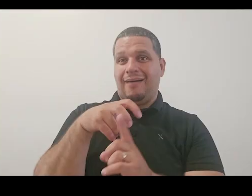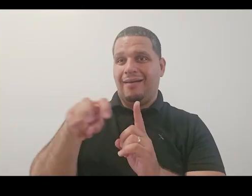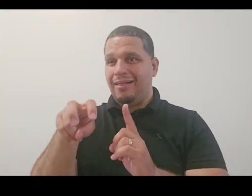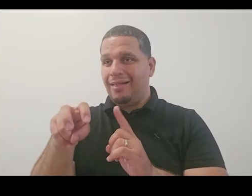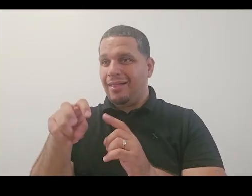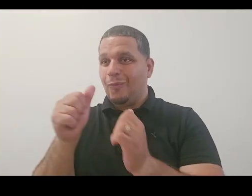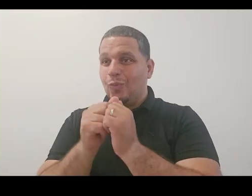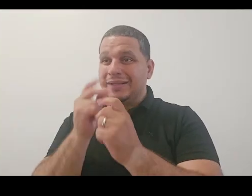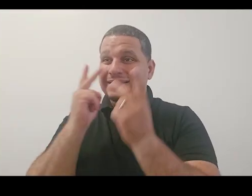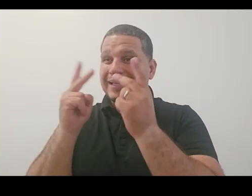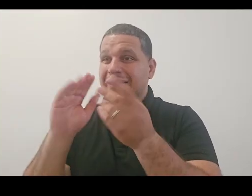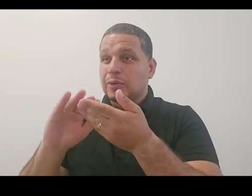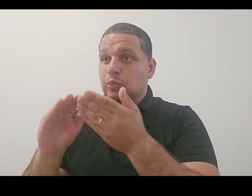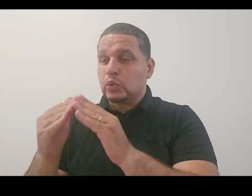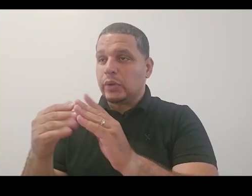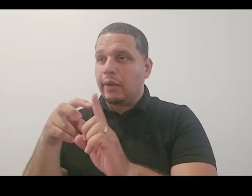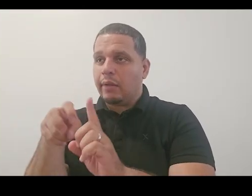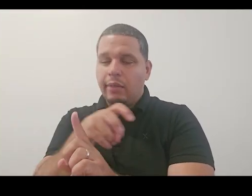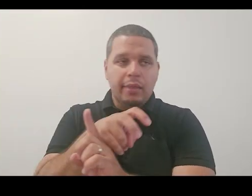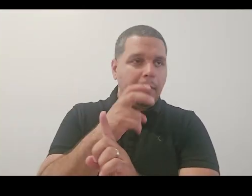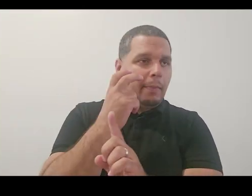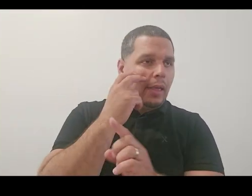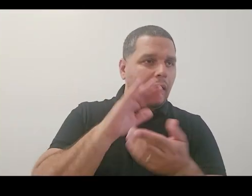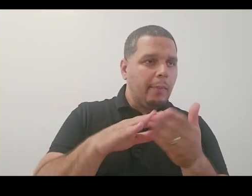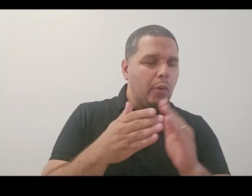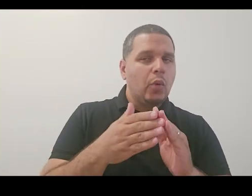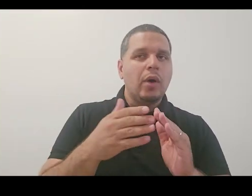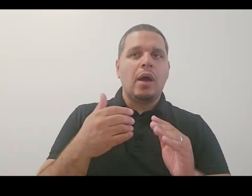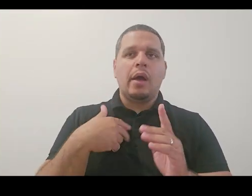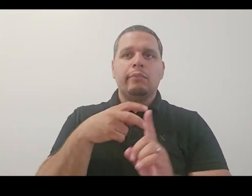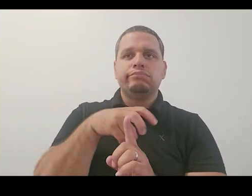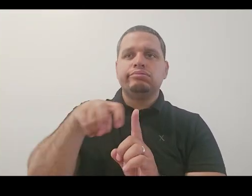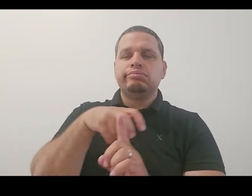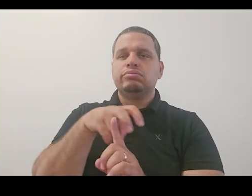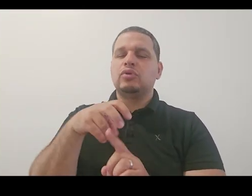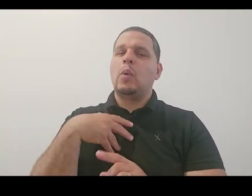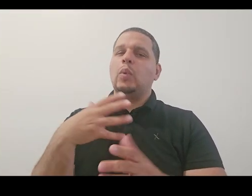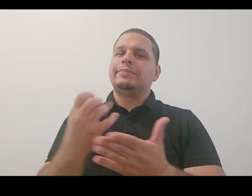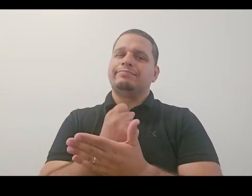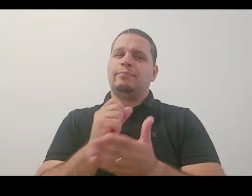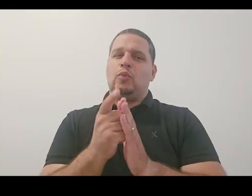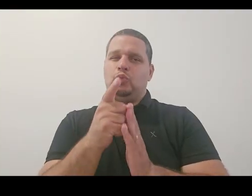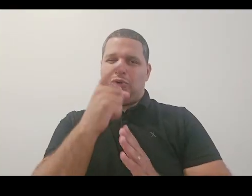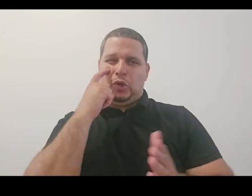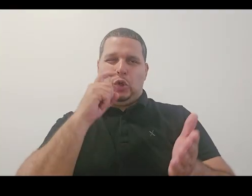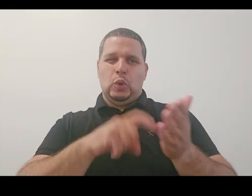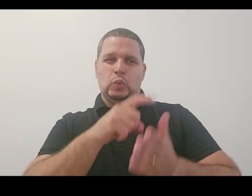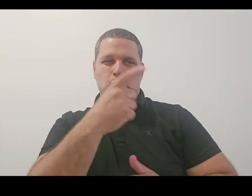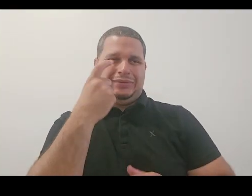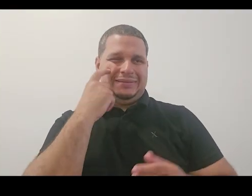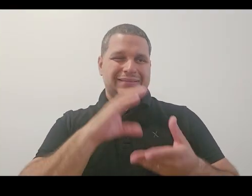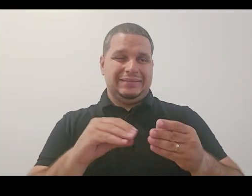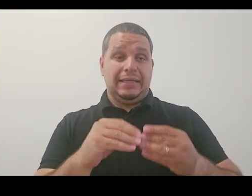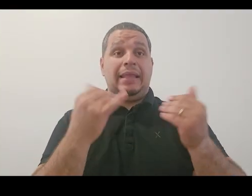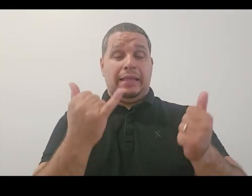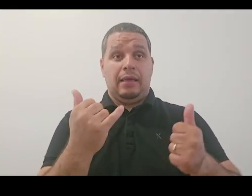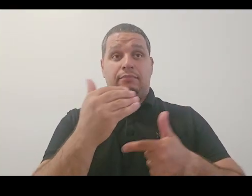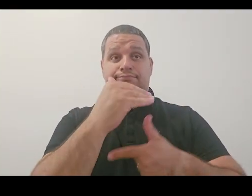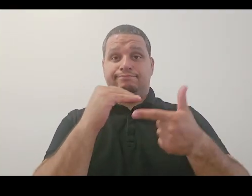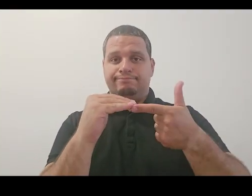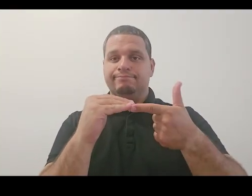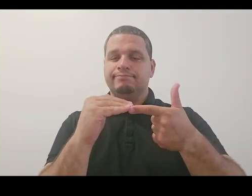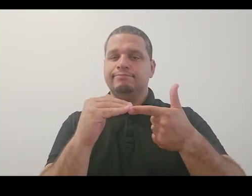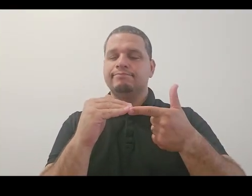you saying that. And I just wanted to take a moment to acknowledge that. And with that, I want to move to the next prompt,